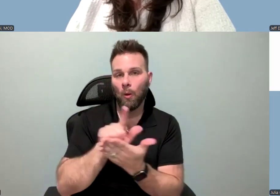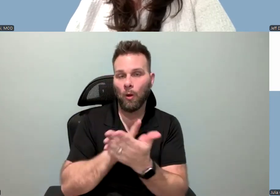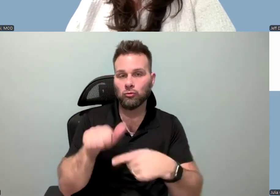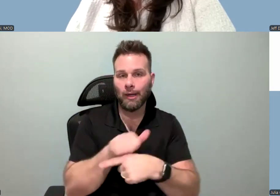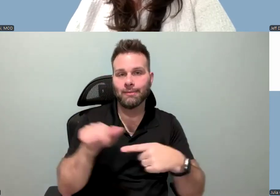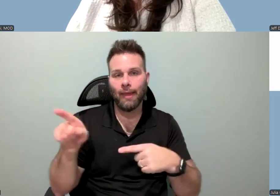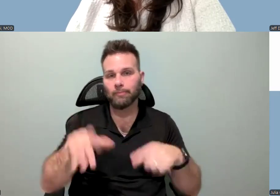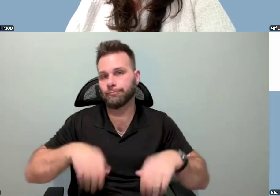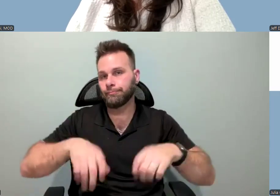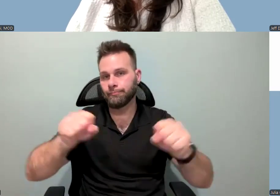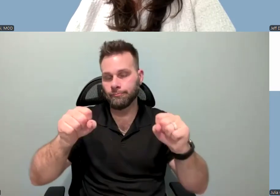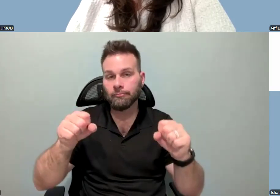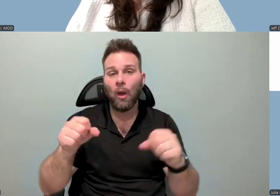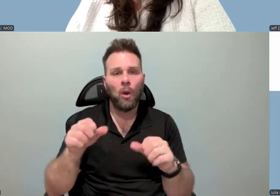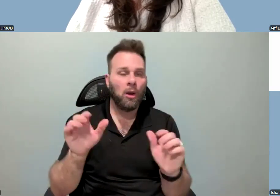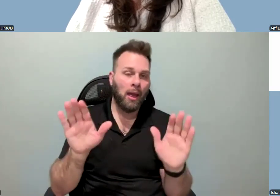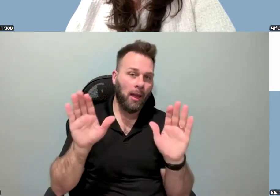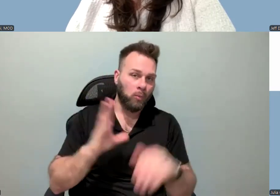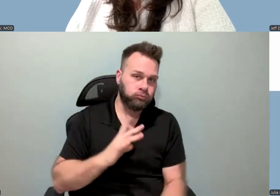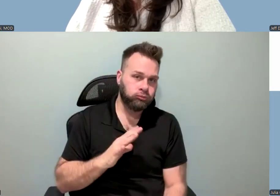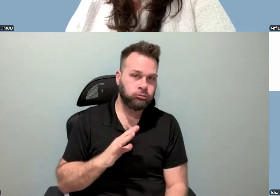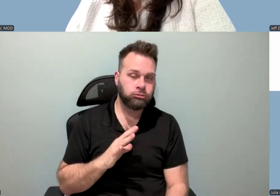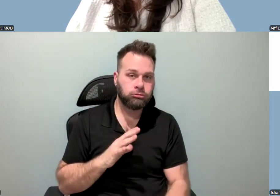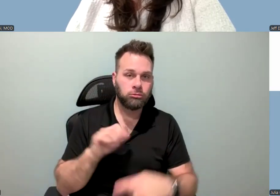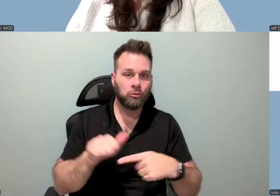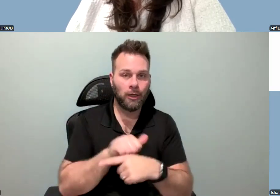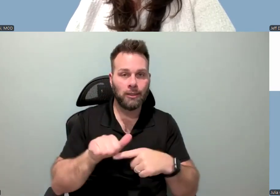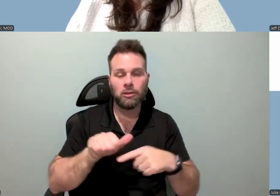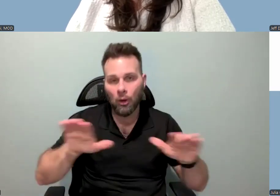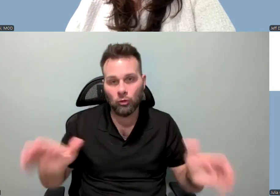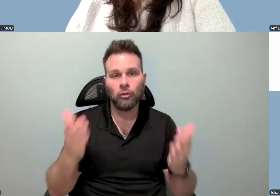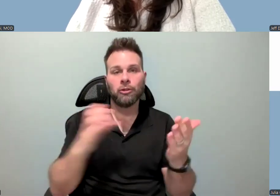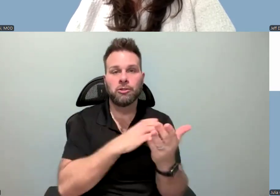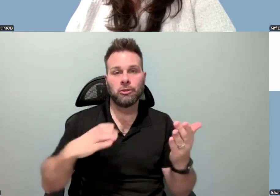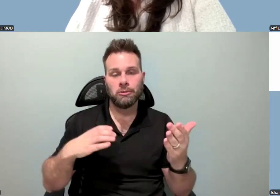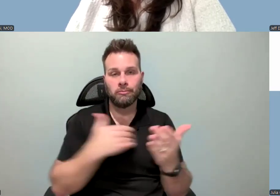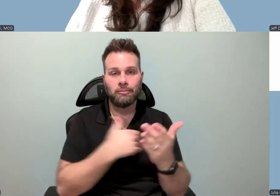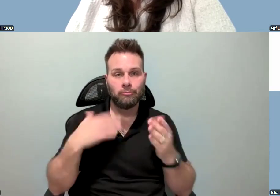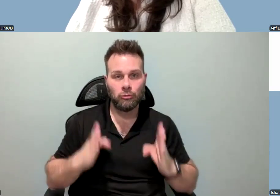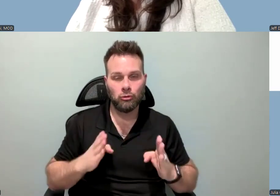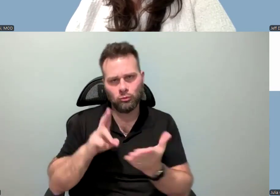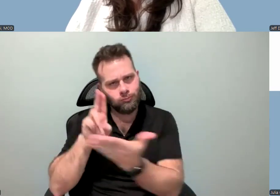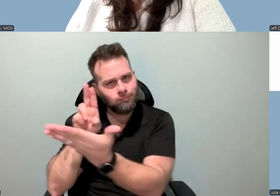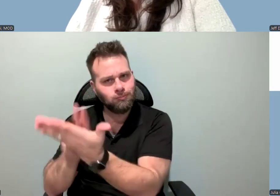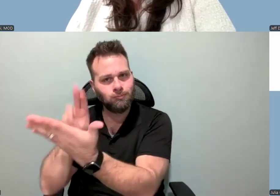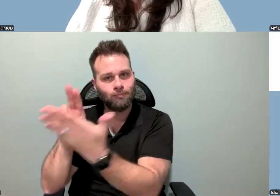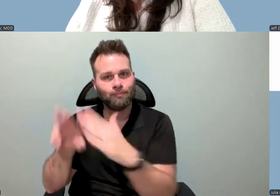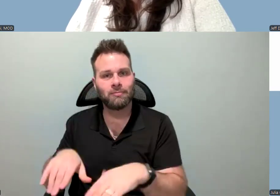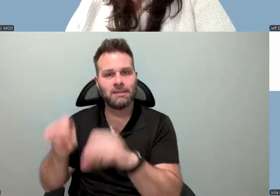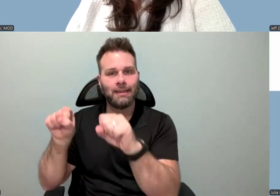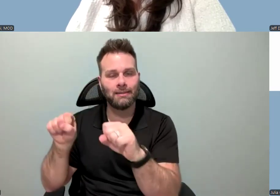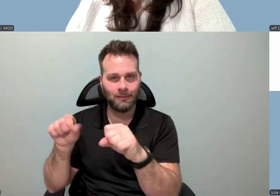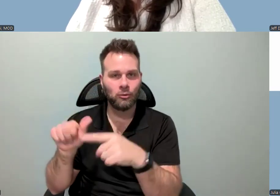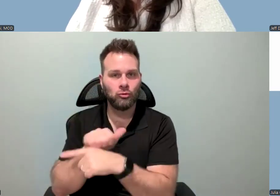on. And those are excellent trainings, and I would really encourage commission members to sign up for one of those trainings. I think there's